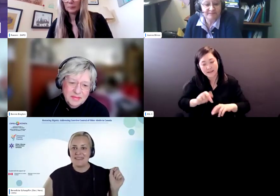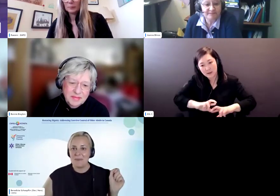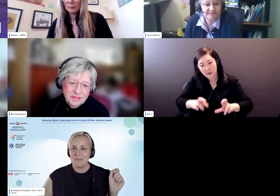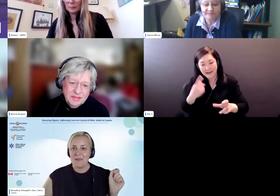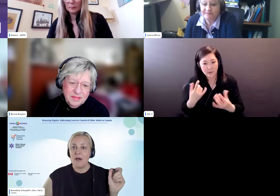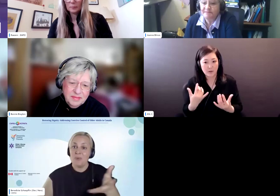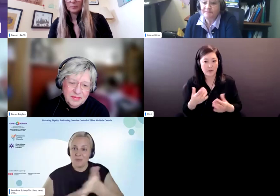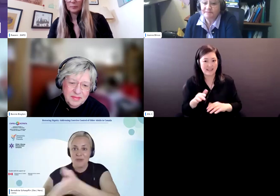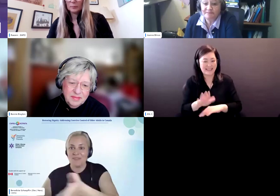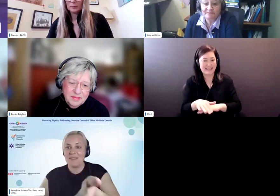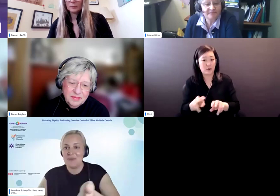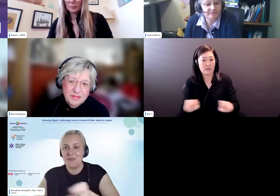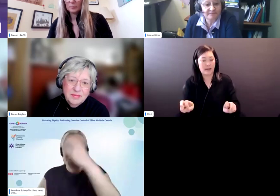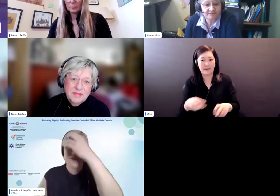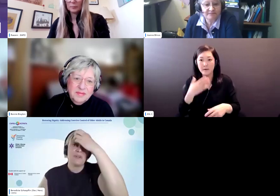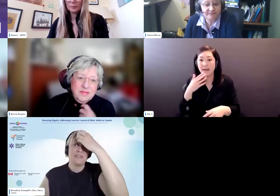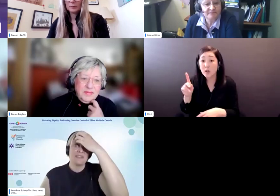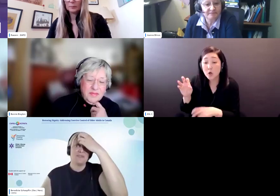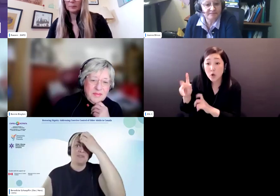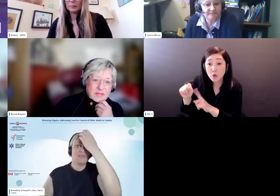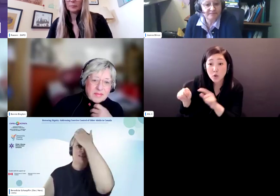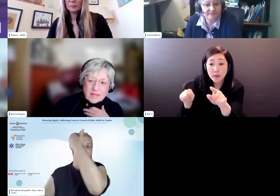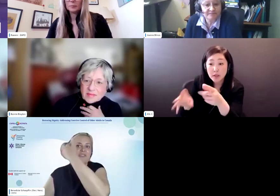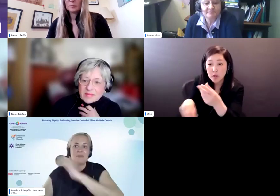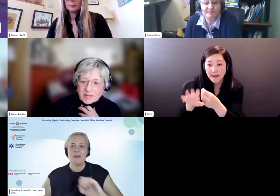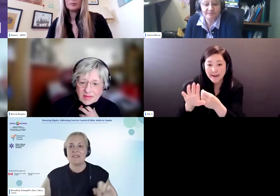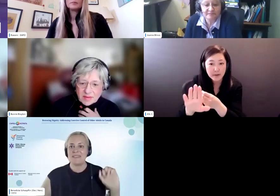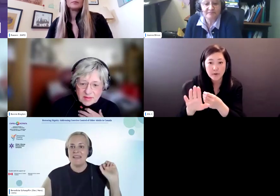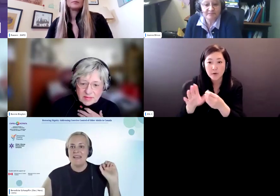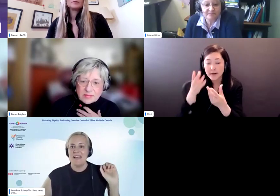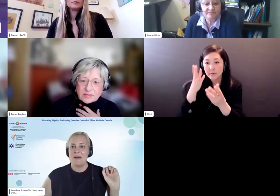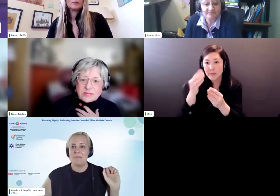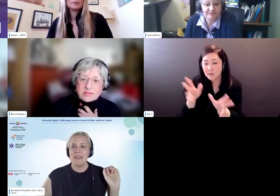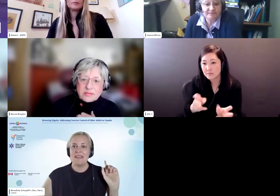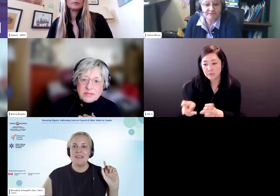things. Kurt, thank you. You've put your contact information in the chat box.